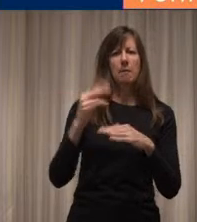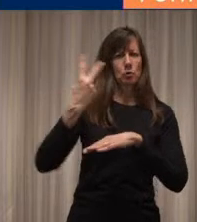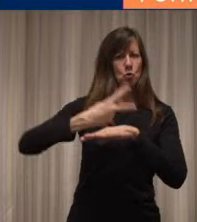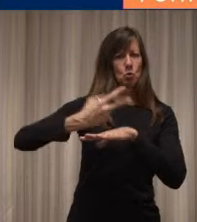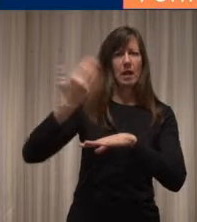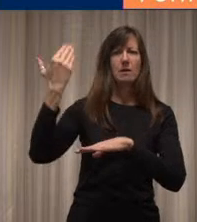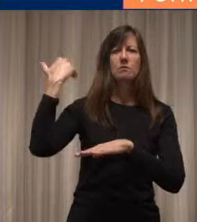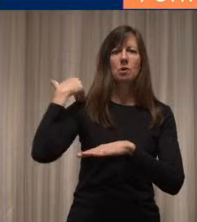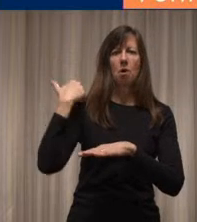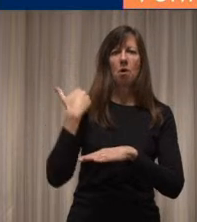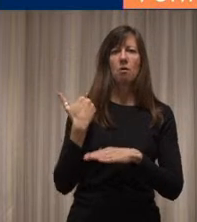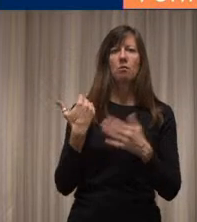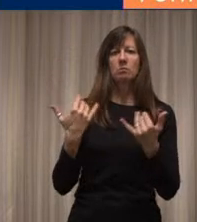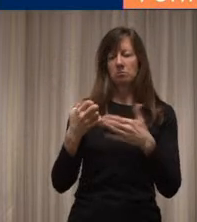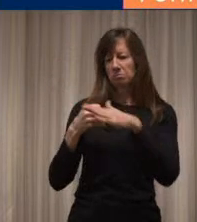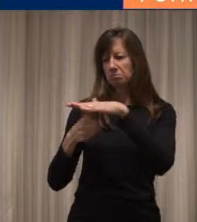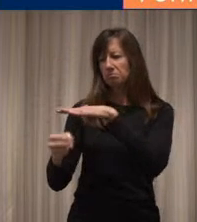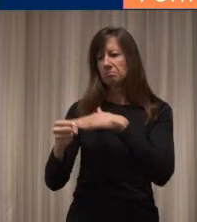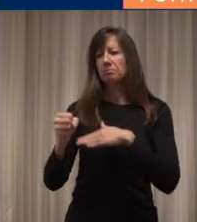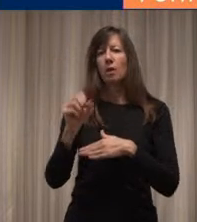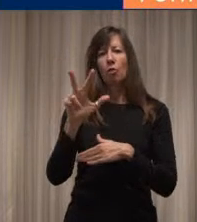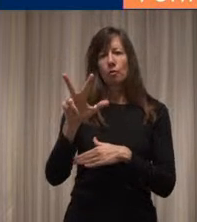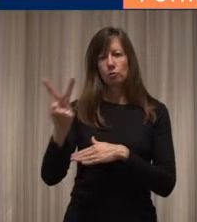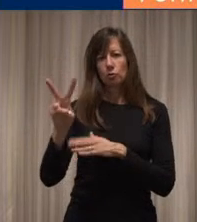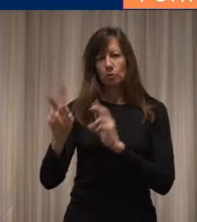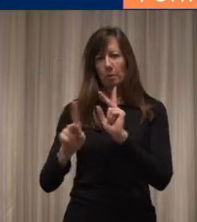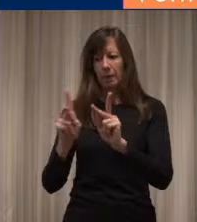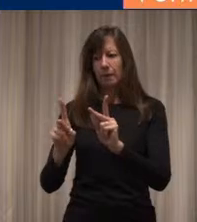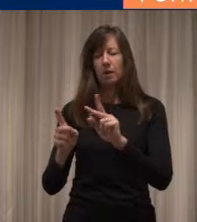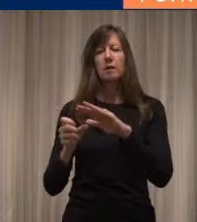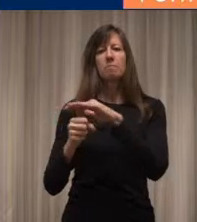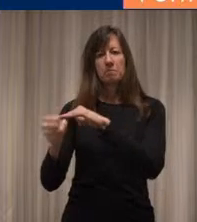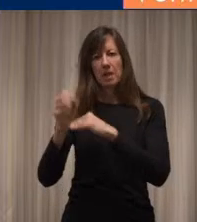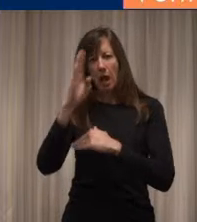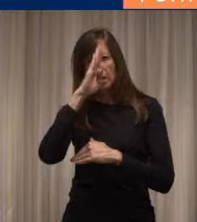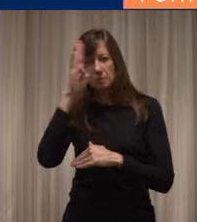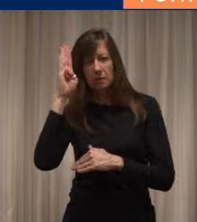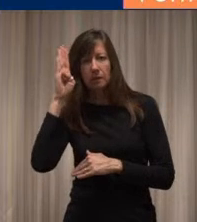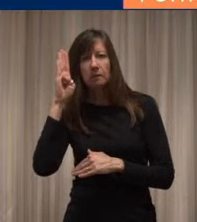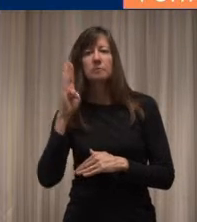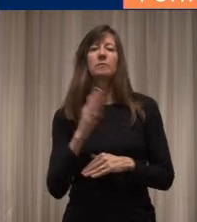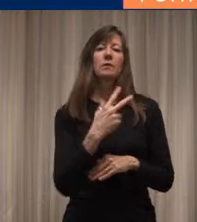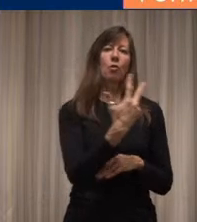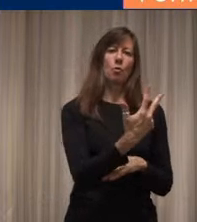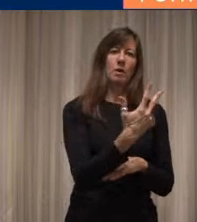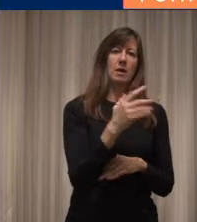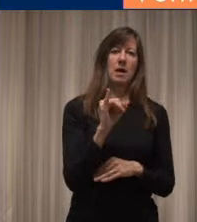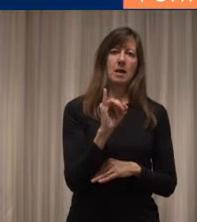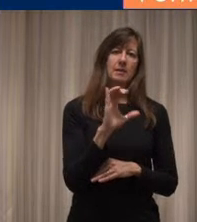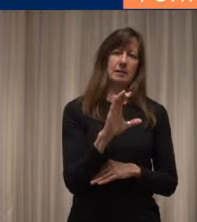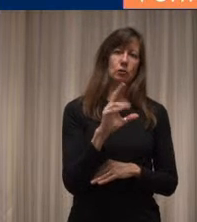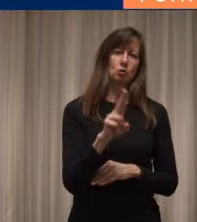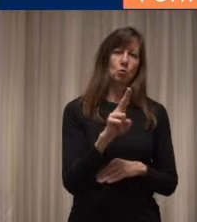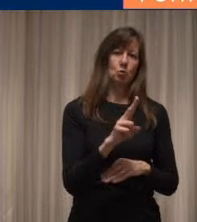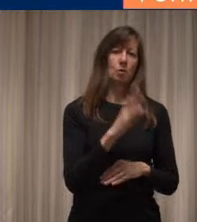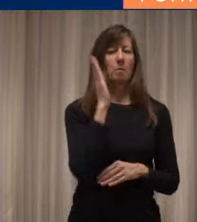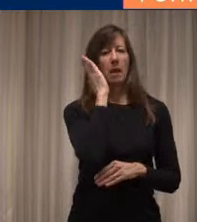32 hospitalized, 3 in the ICU. We are very closely monitoring the